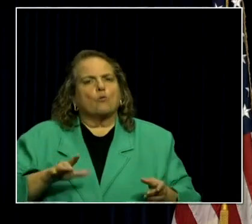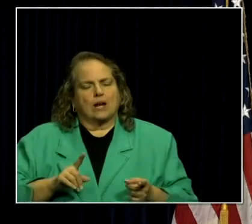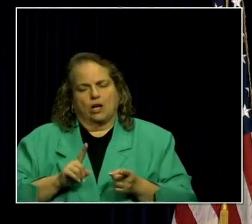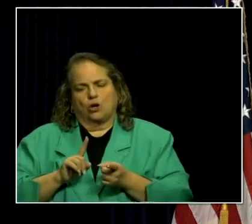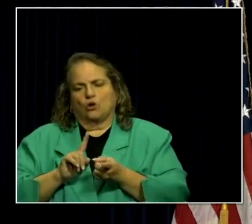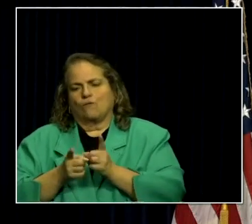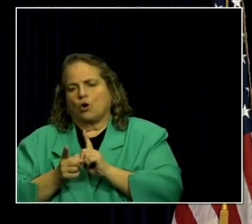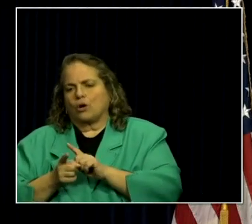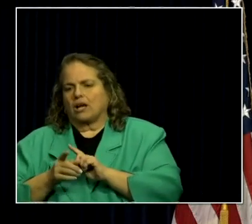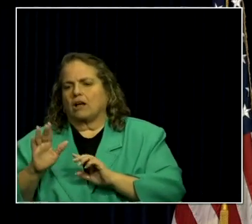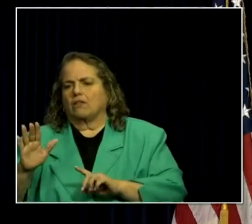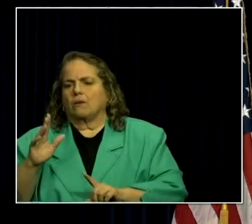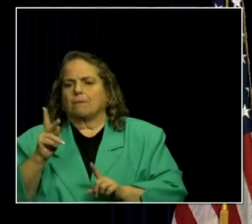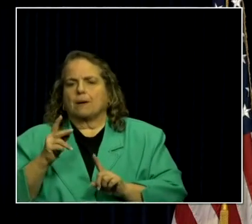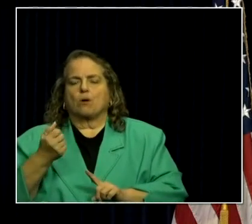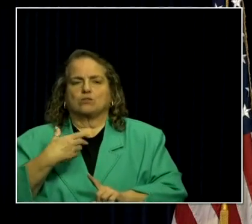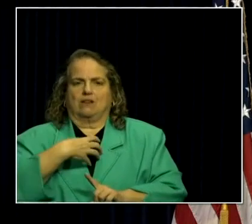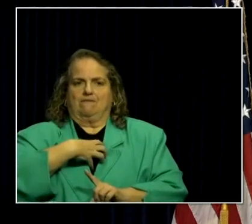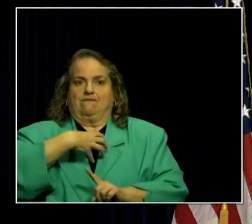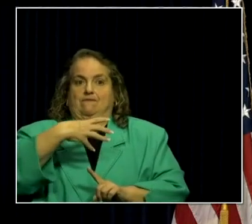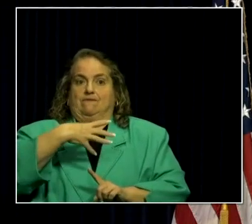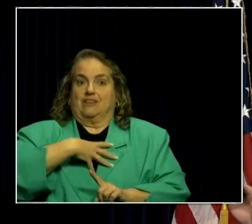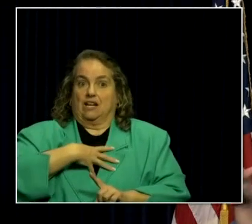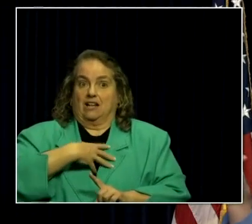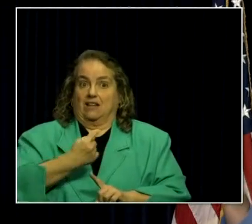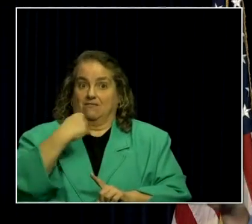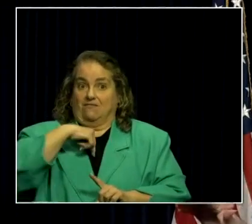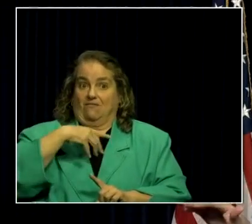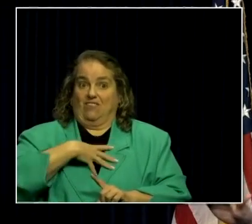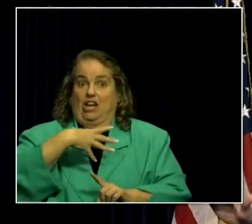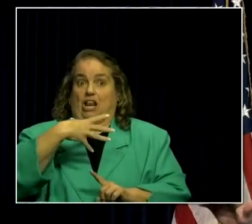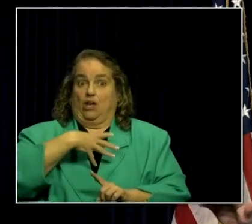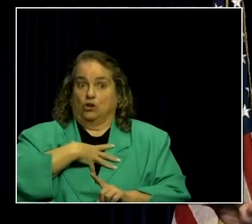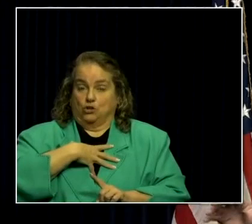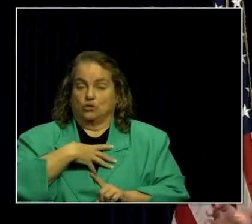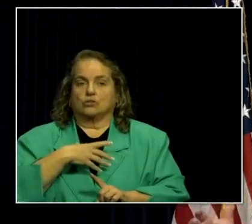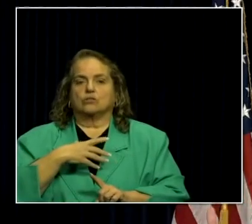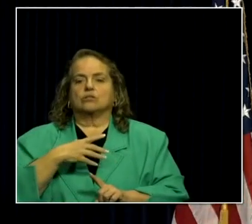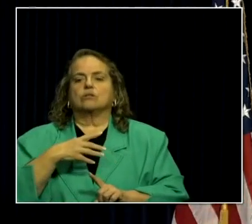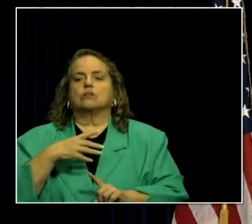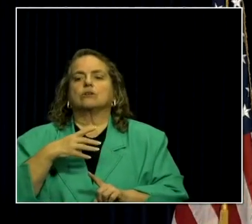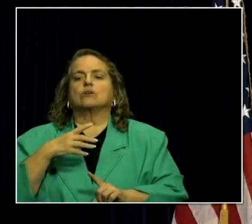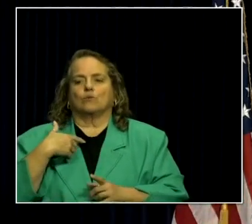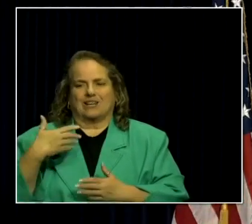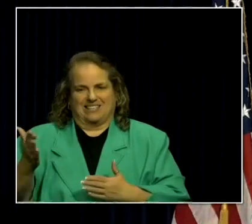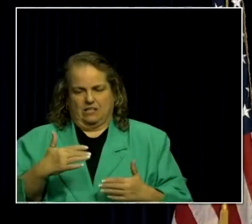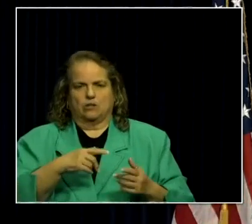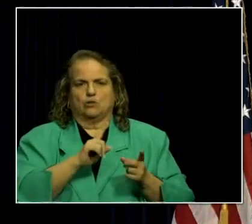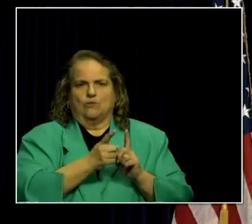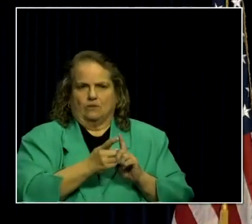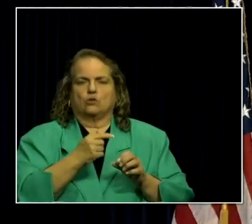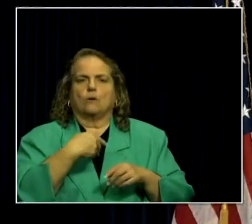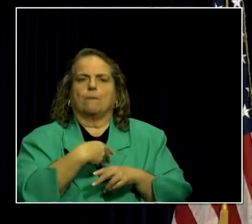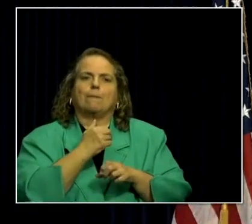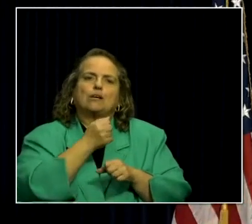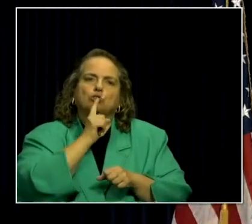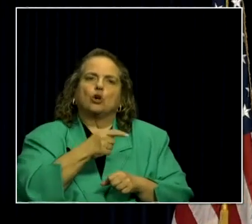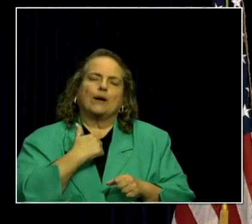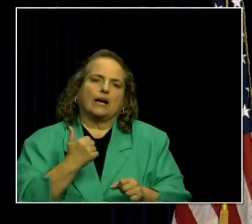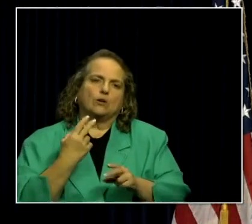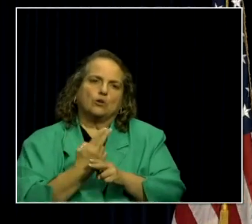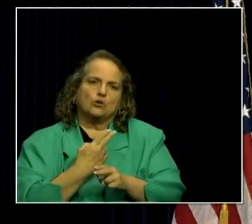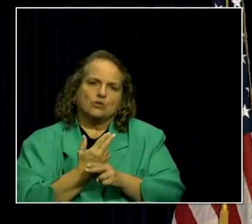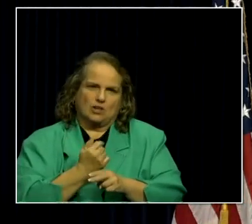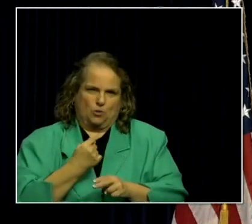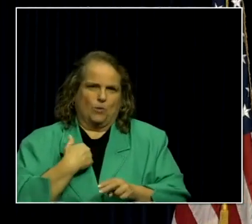not respirators, ventilators. So every single day that we have had fewer cases than others, we have increased our capacity.